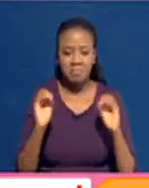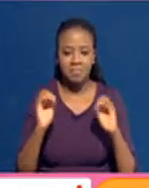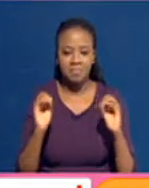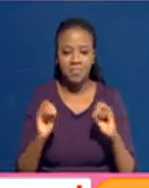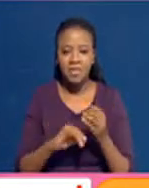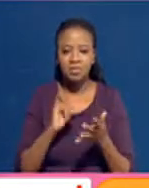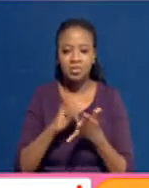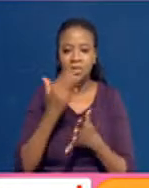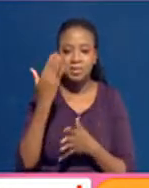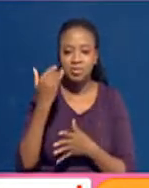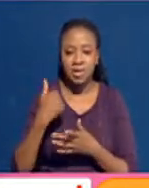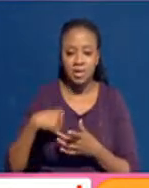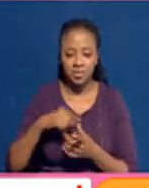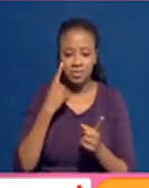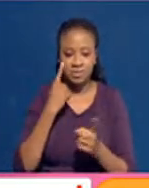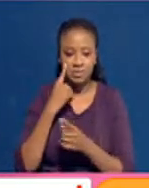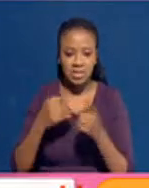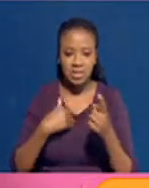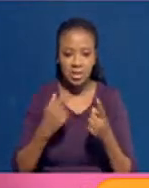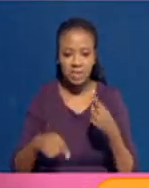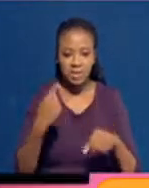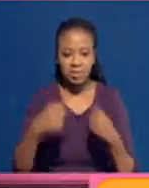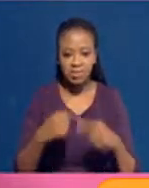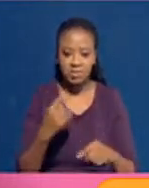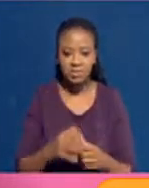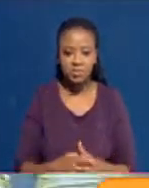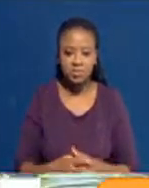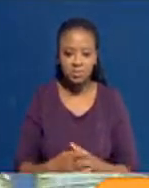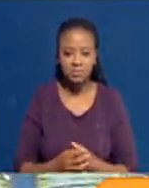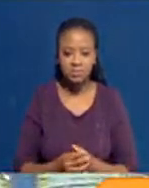where competitiveness become a problem.